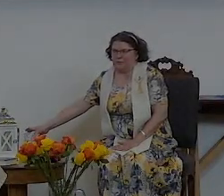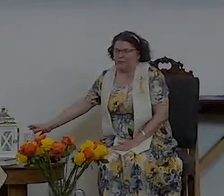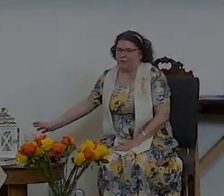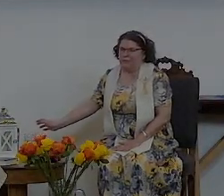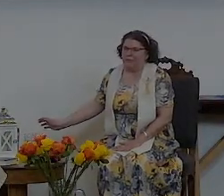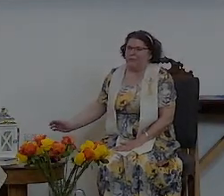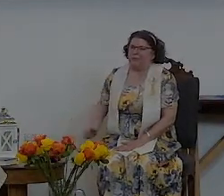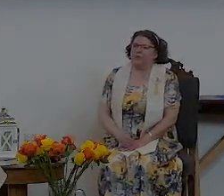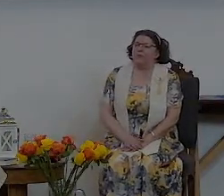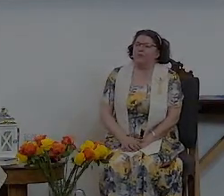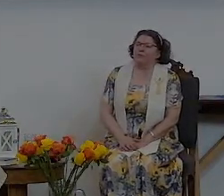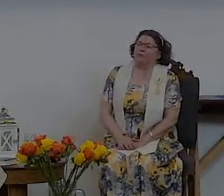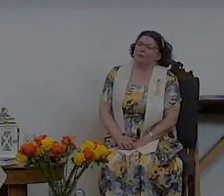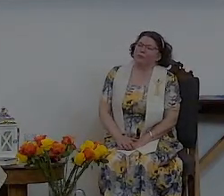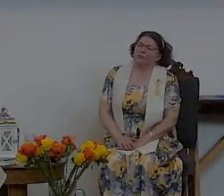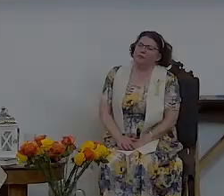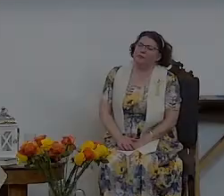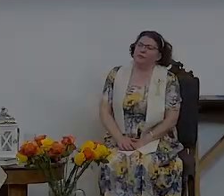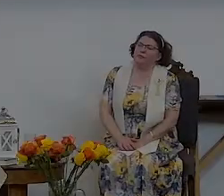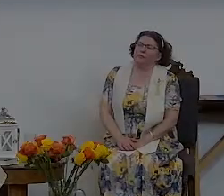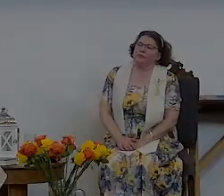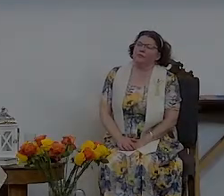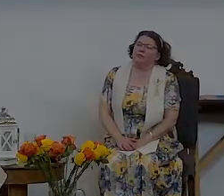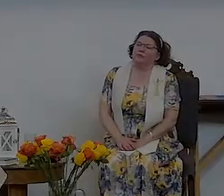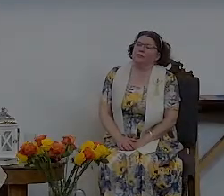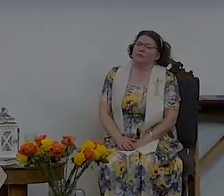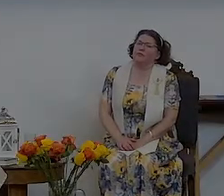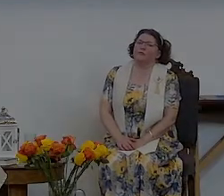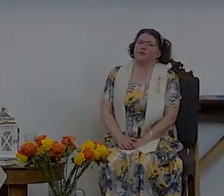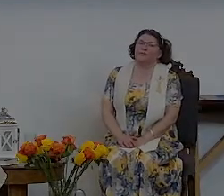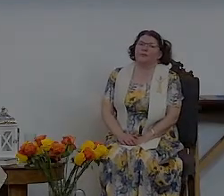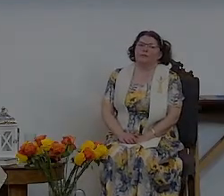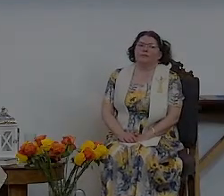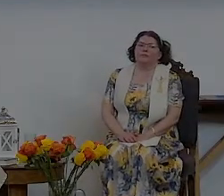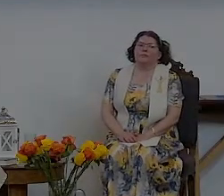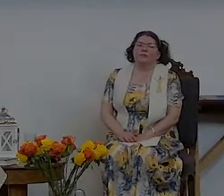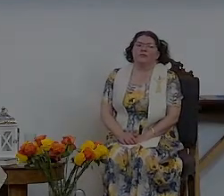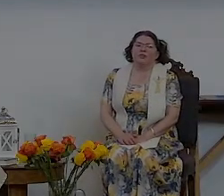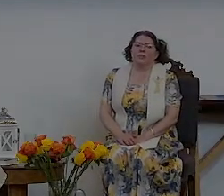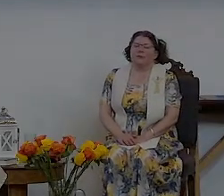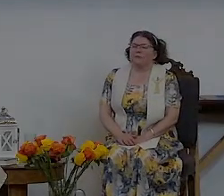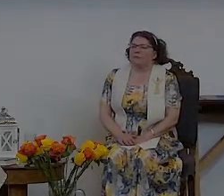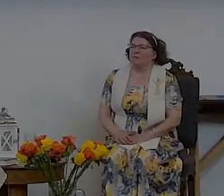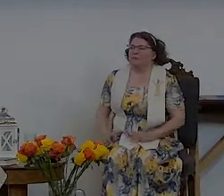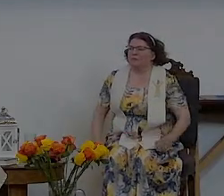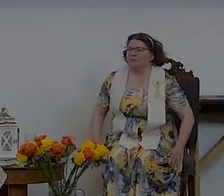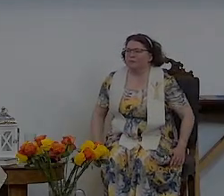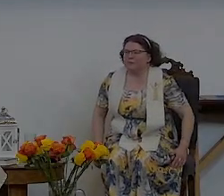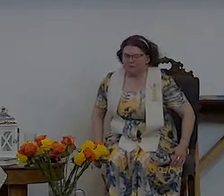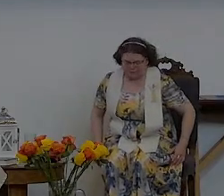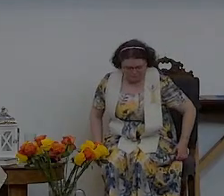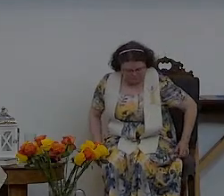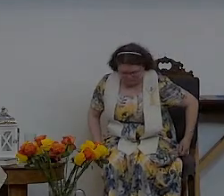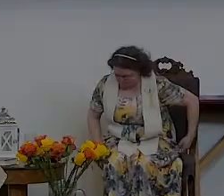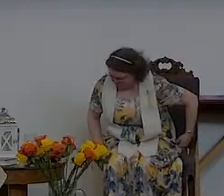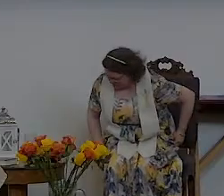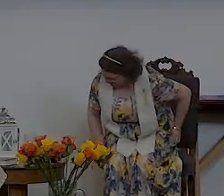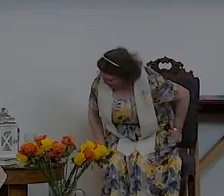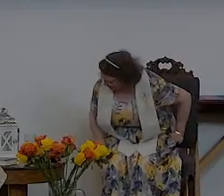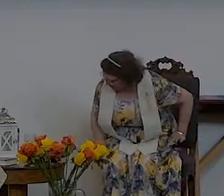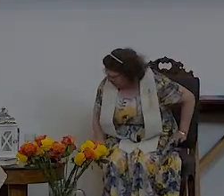in Prague, in what is now known as the Czech Republic, Unitarian minister Norbert